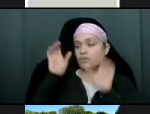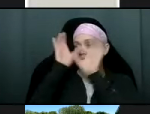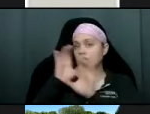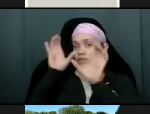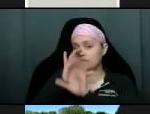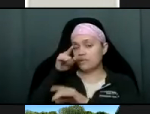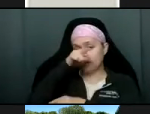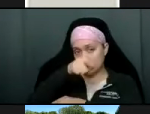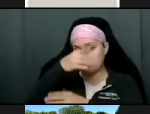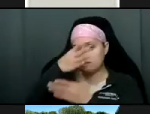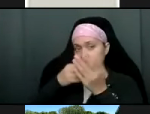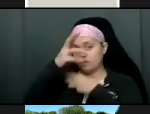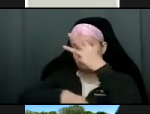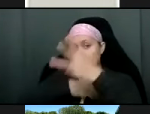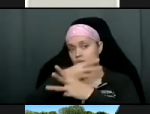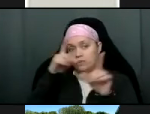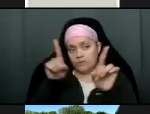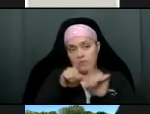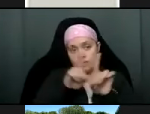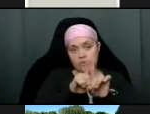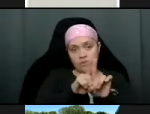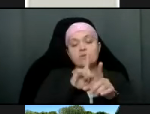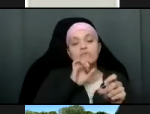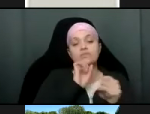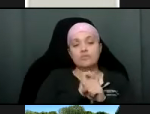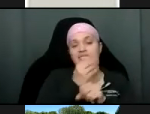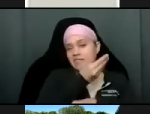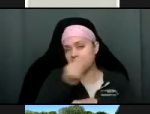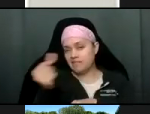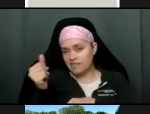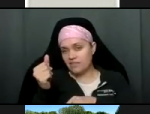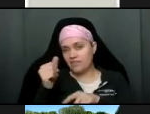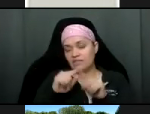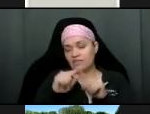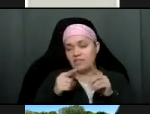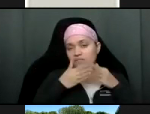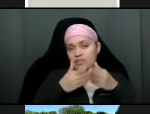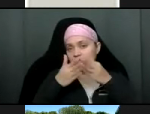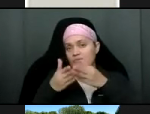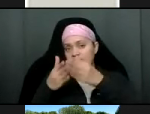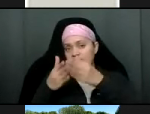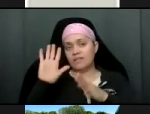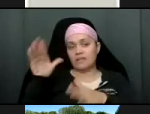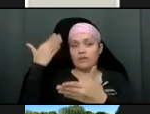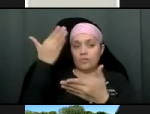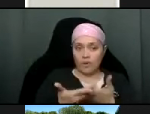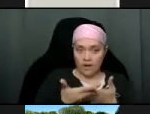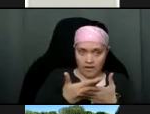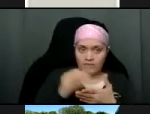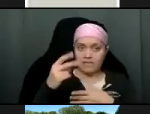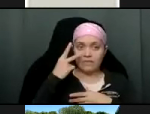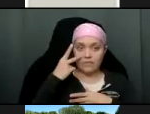in this part of the world. And in fact, on several different voyages, they landed, as you